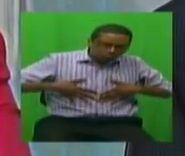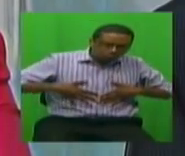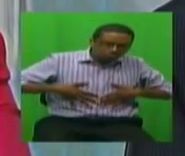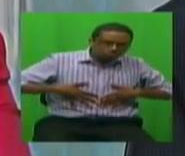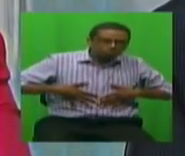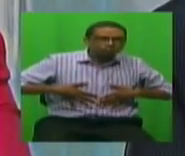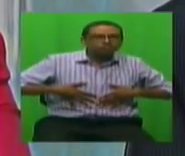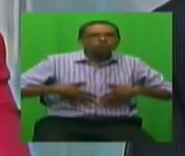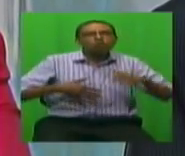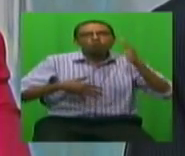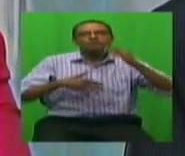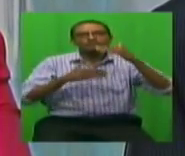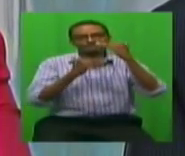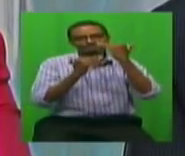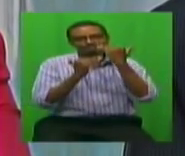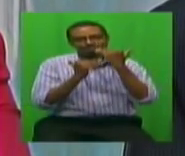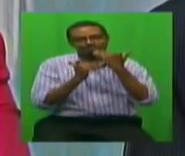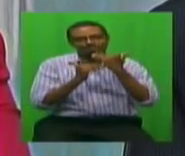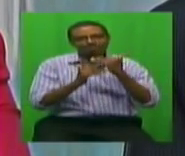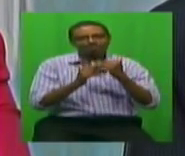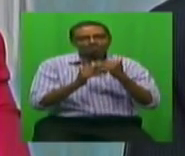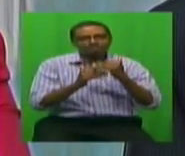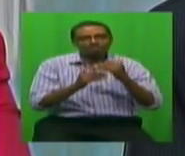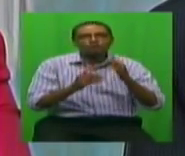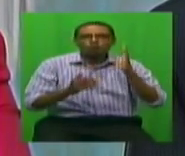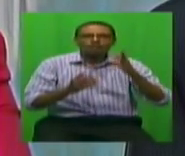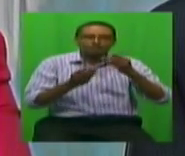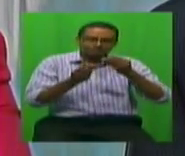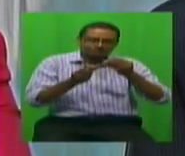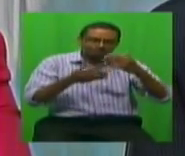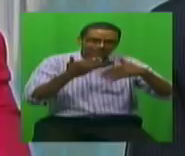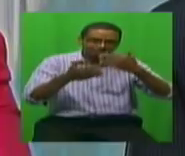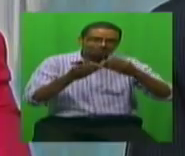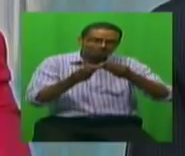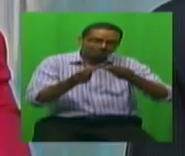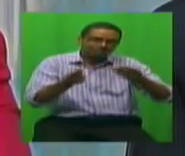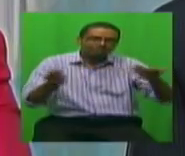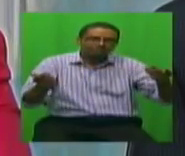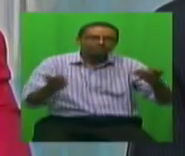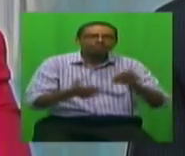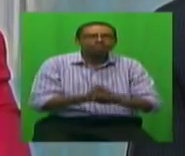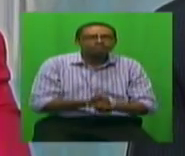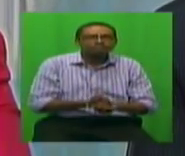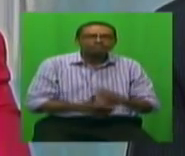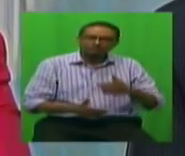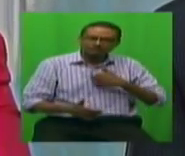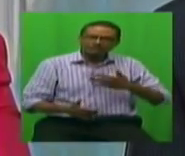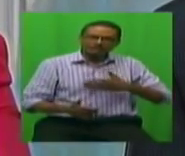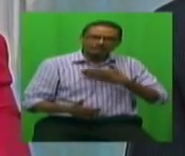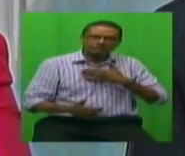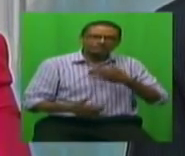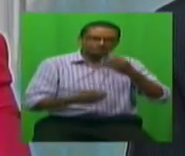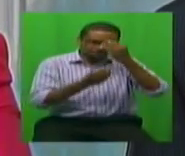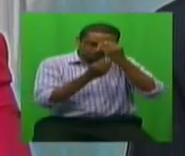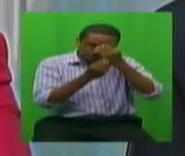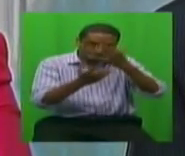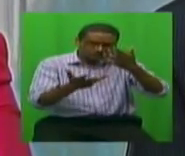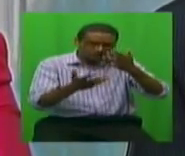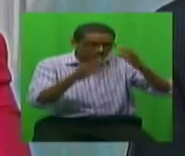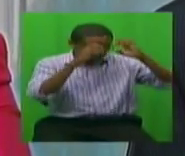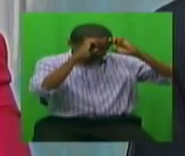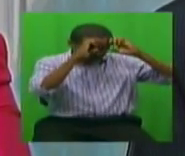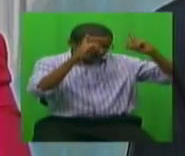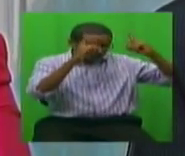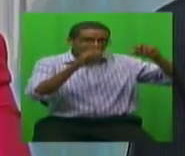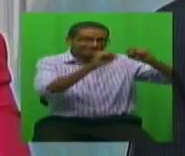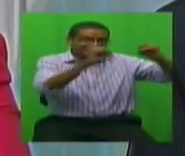of our school personnel. I'm happy to state that in the education system, we are all working hand in